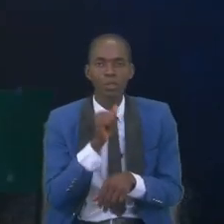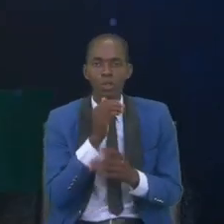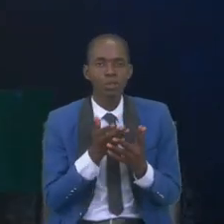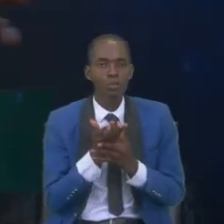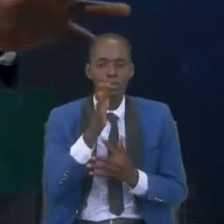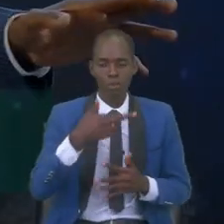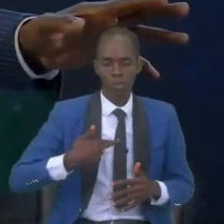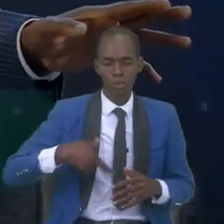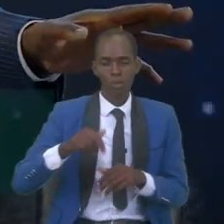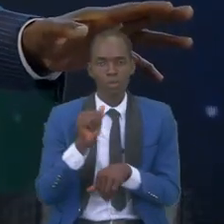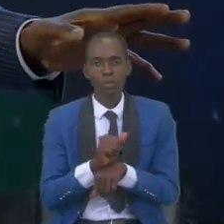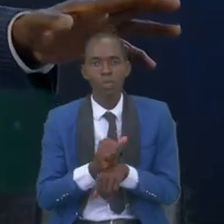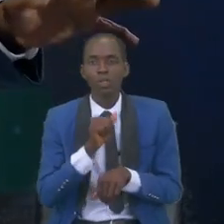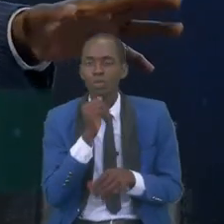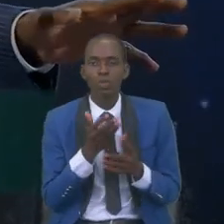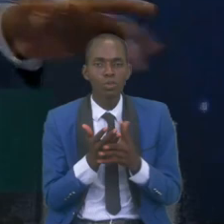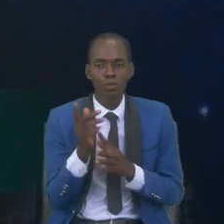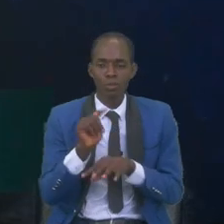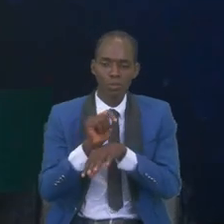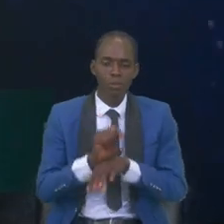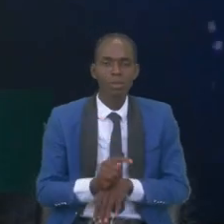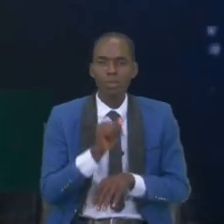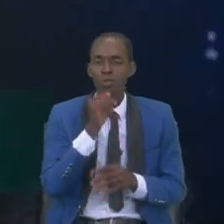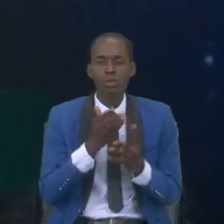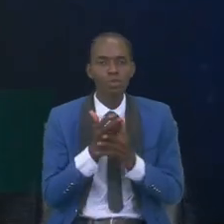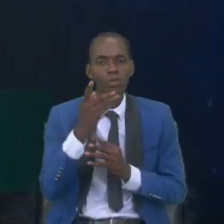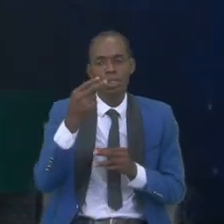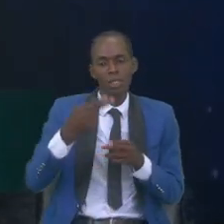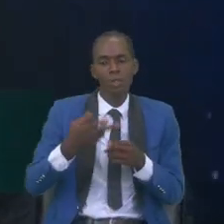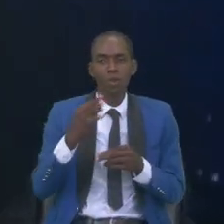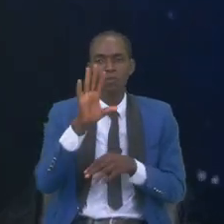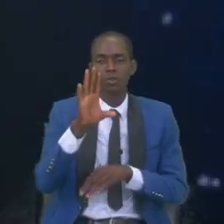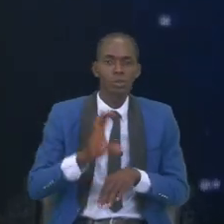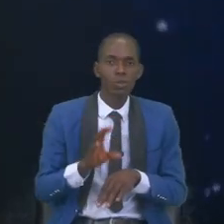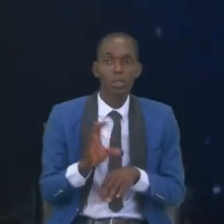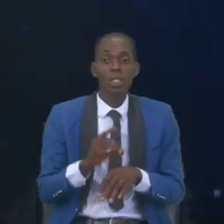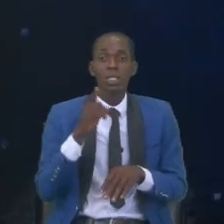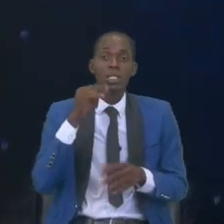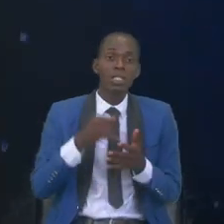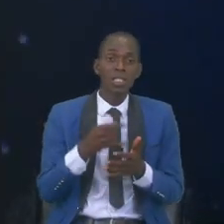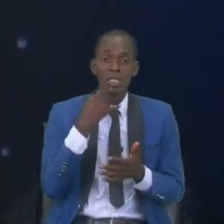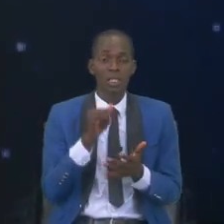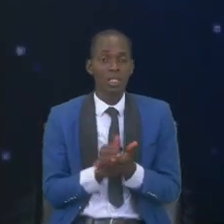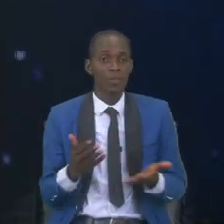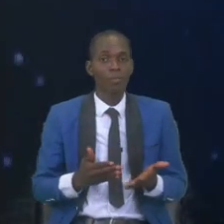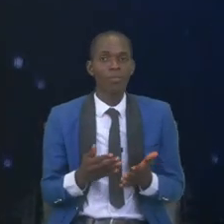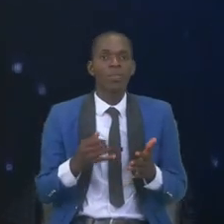tradition, and not through the name of the denomination you belong to. It says, it is through our Lord, he